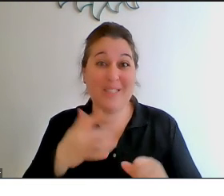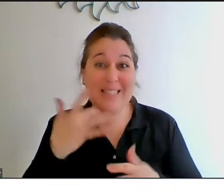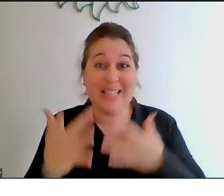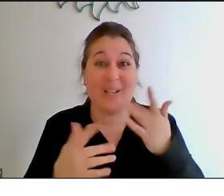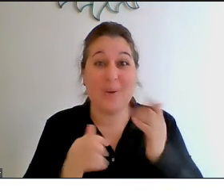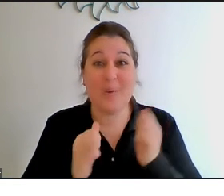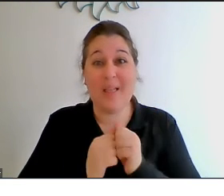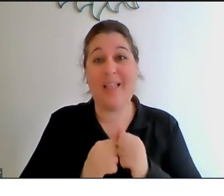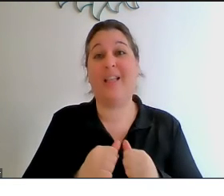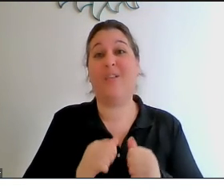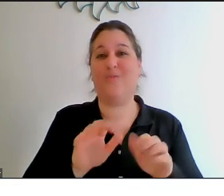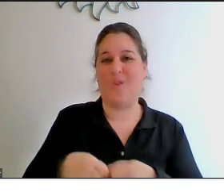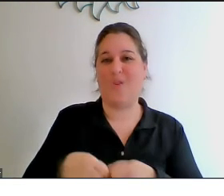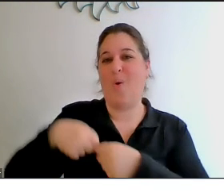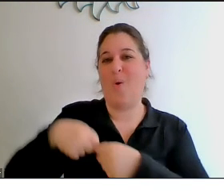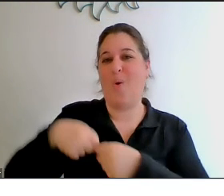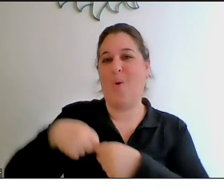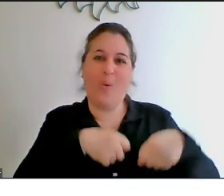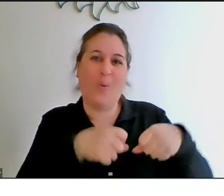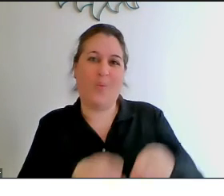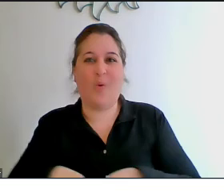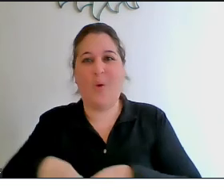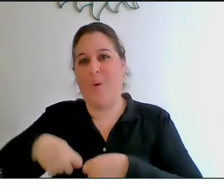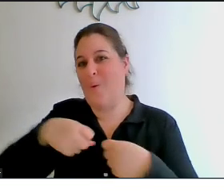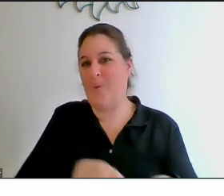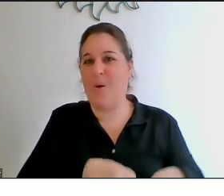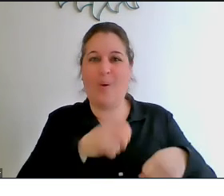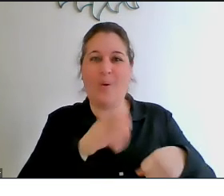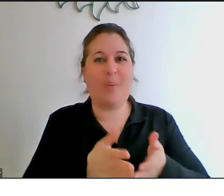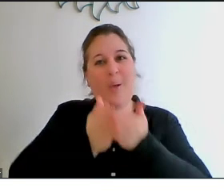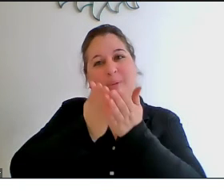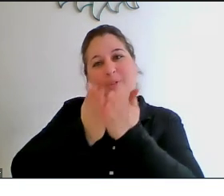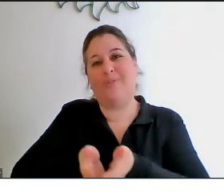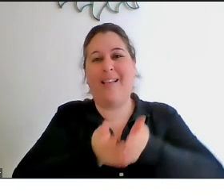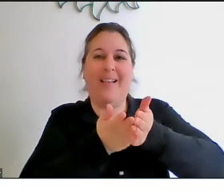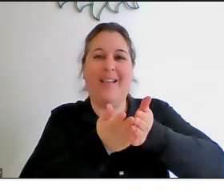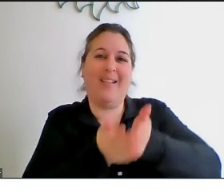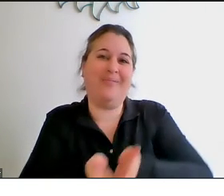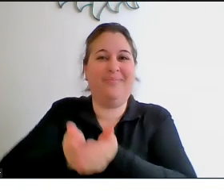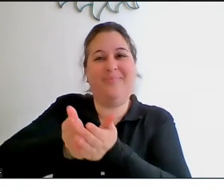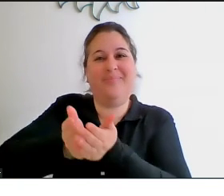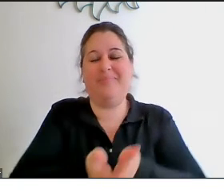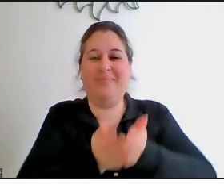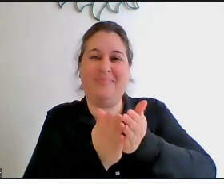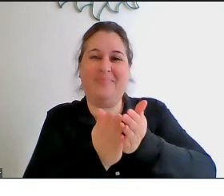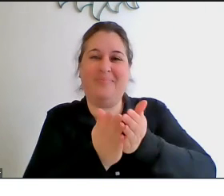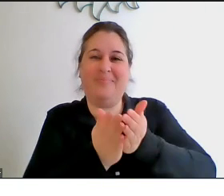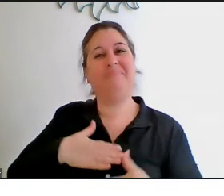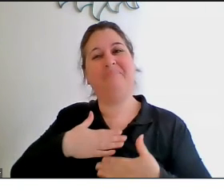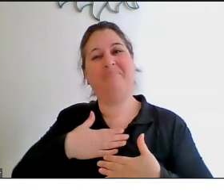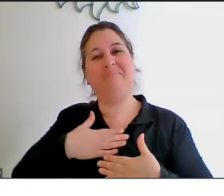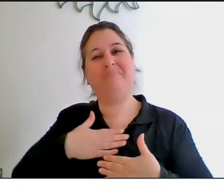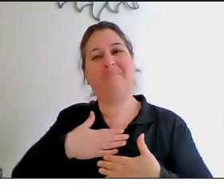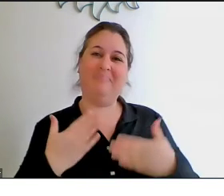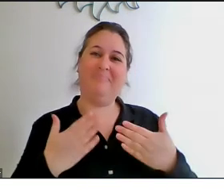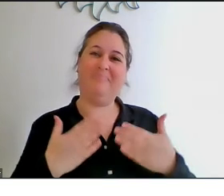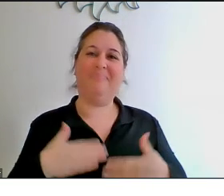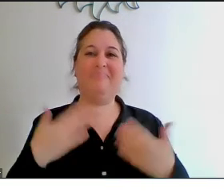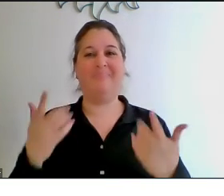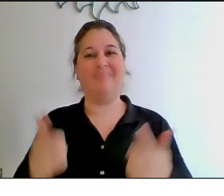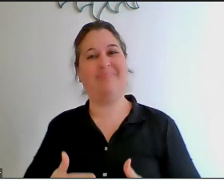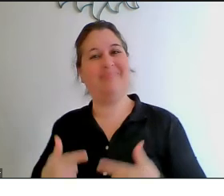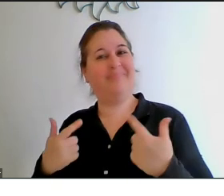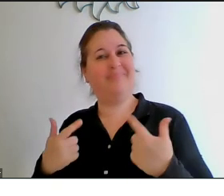should be singing this. Okay, row, row, row your boat gently down the stream. Merrily,